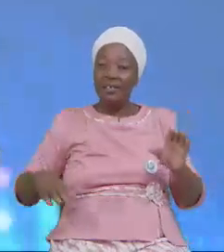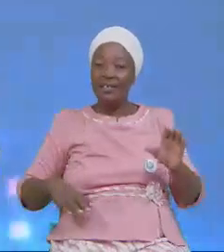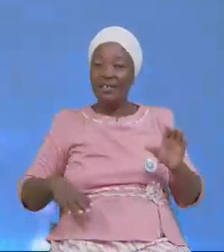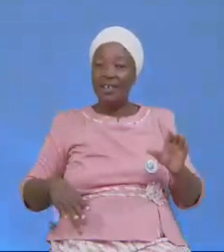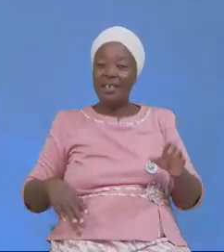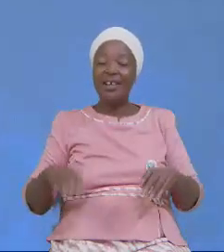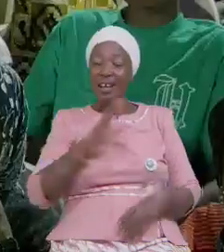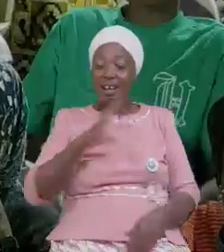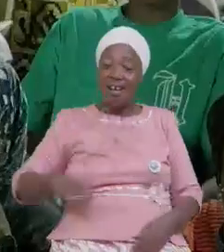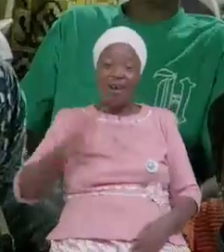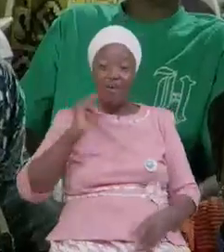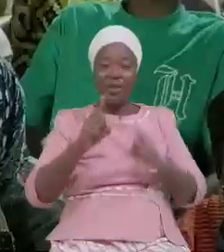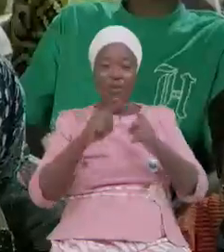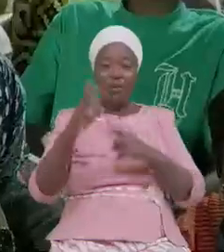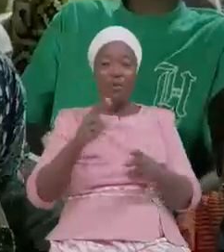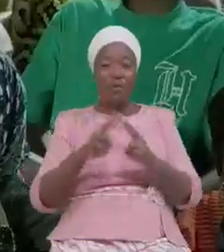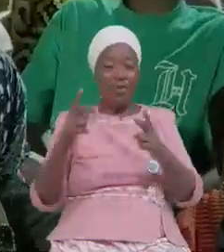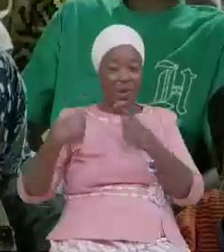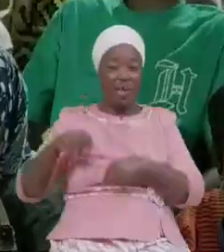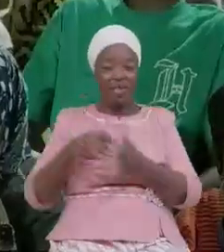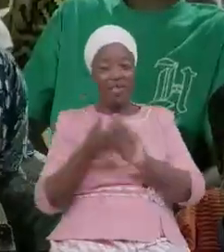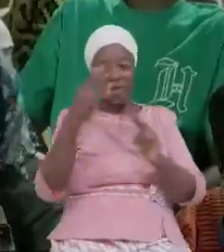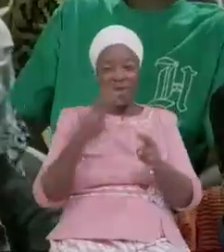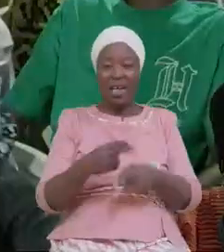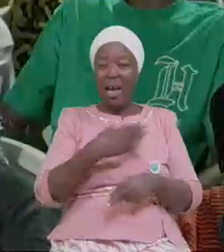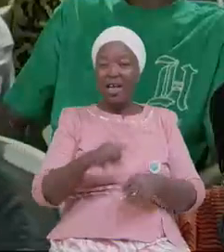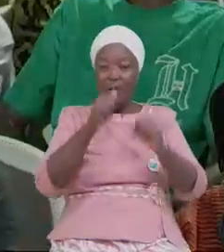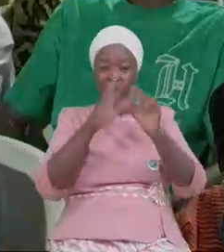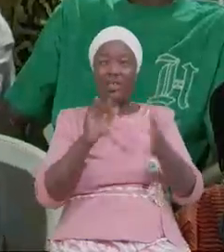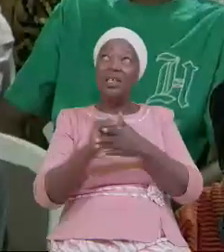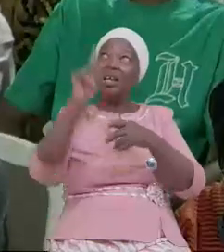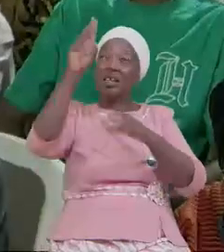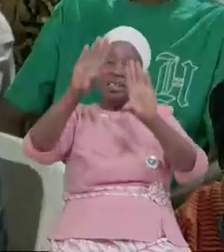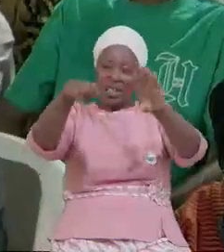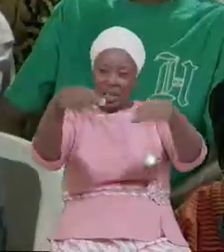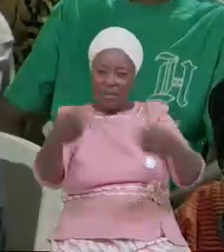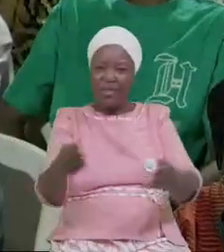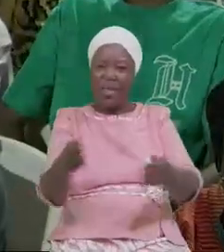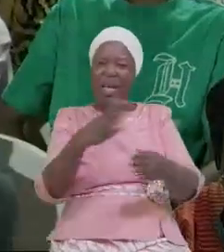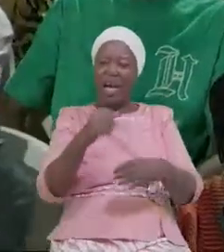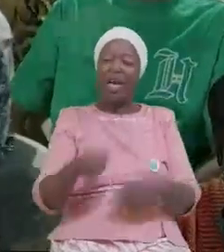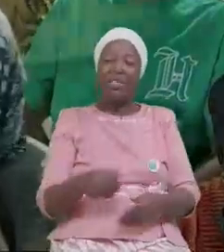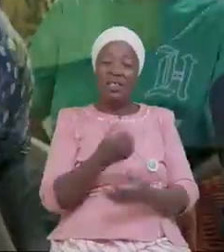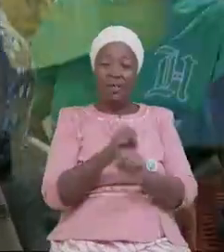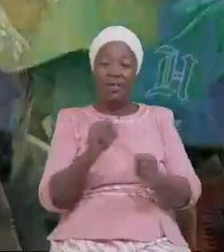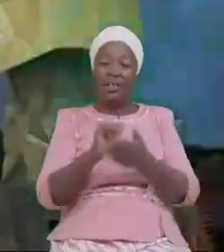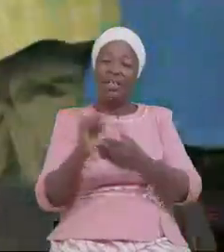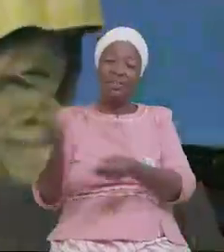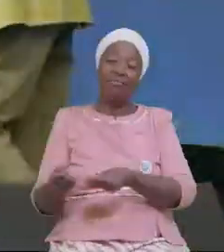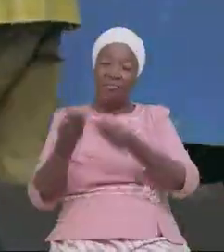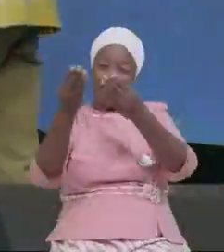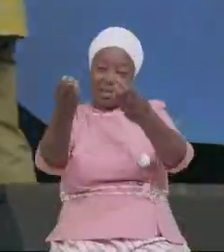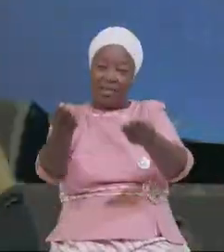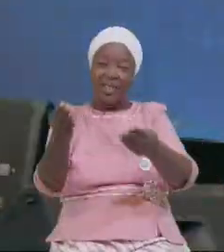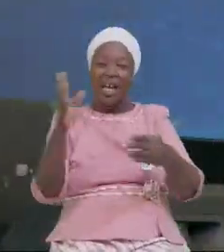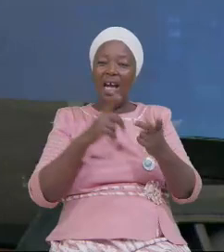your very heart, and the blessing he gives, and the salvation he gives, and